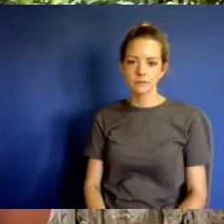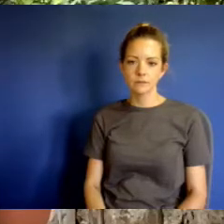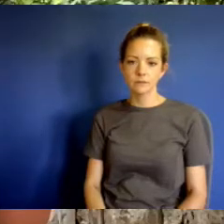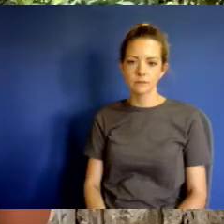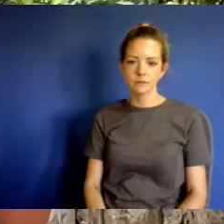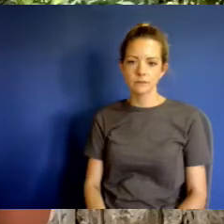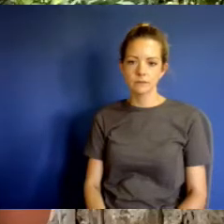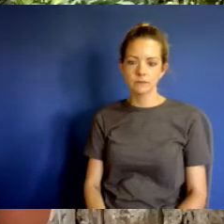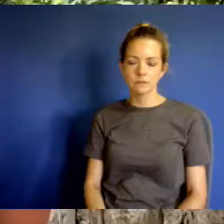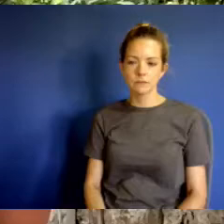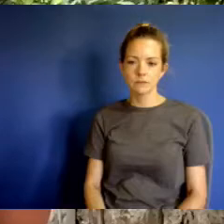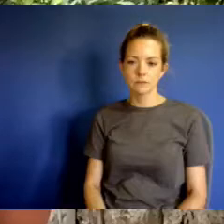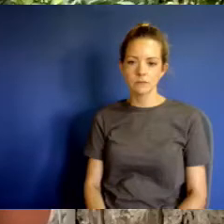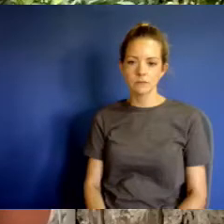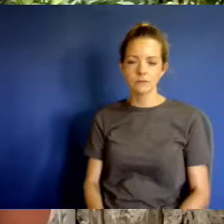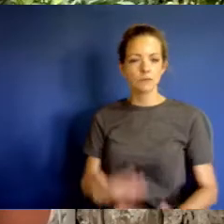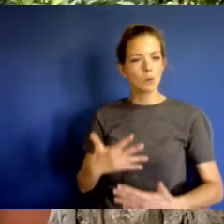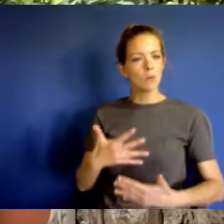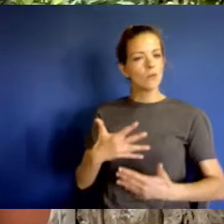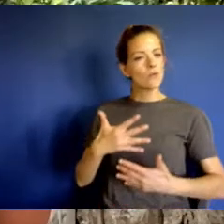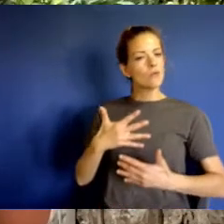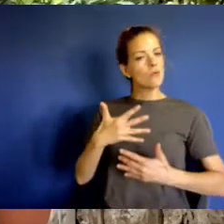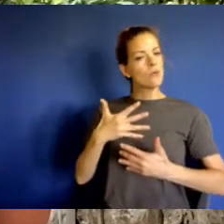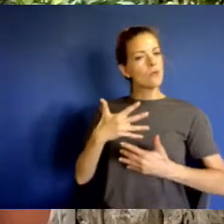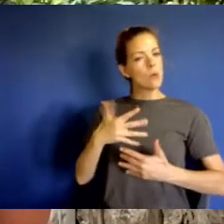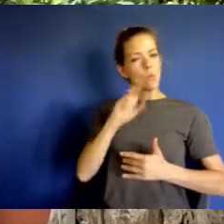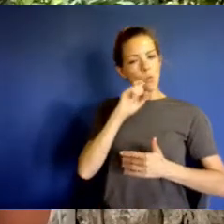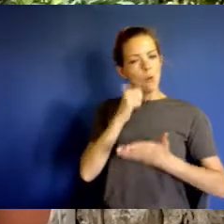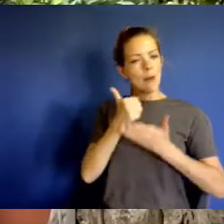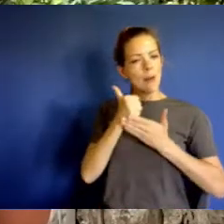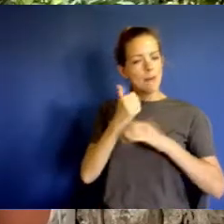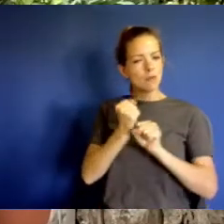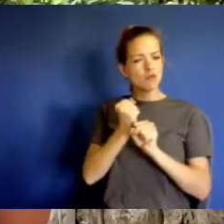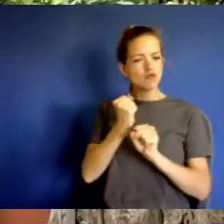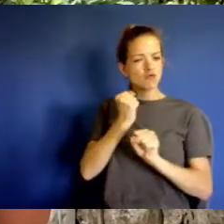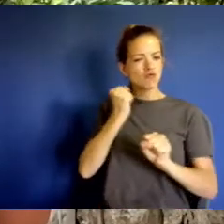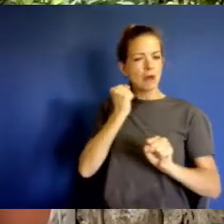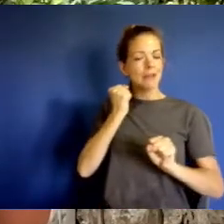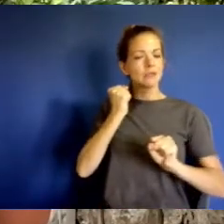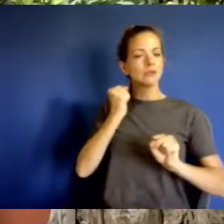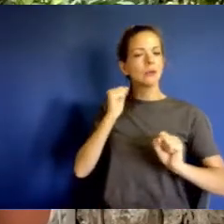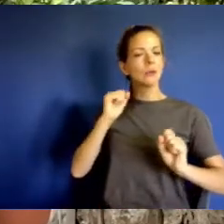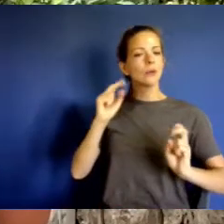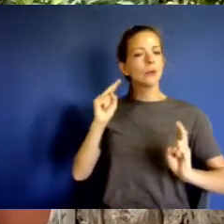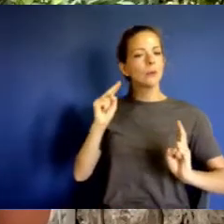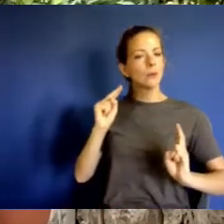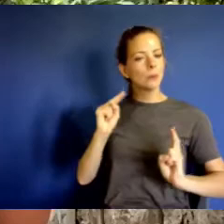And as you breathe, you're going to feel it subside at least a little bit, okay?